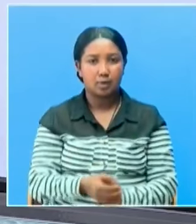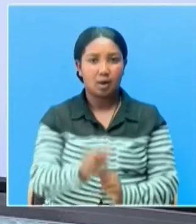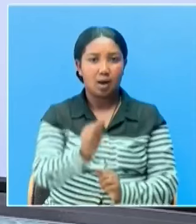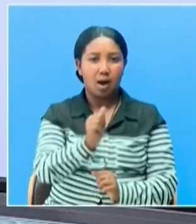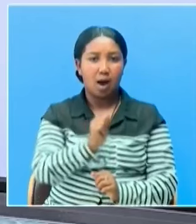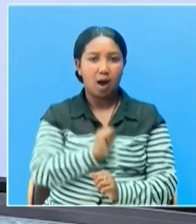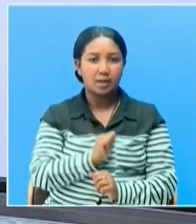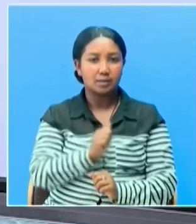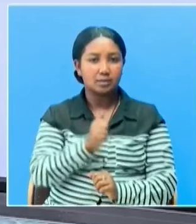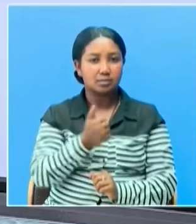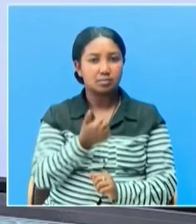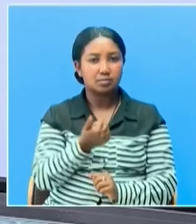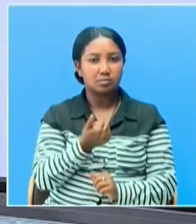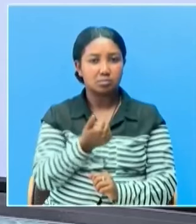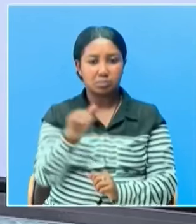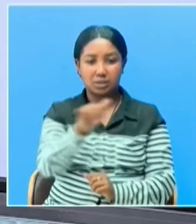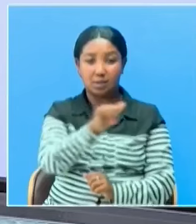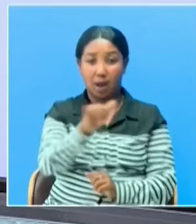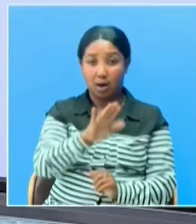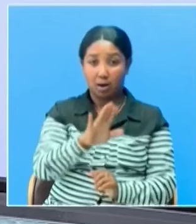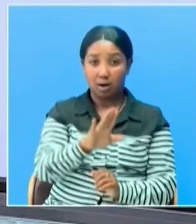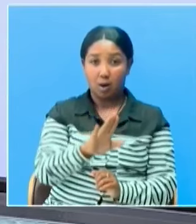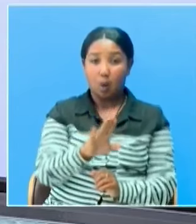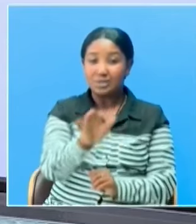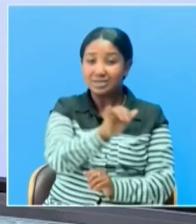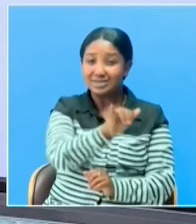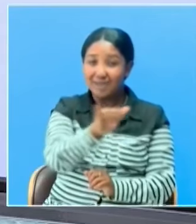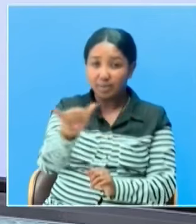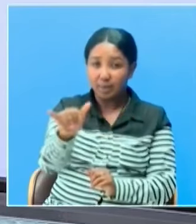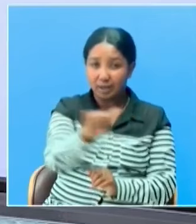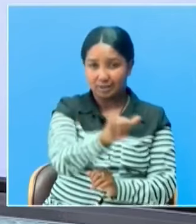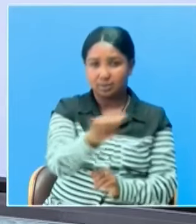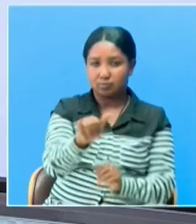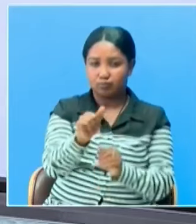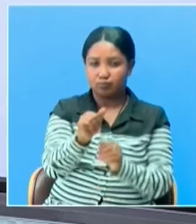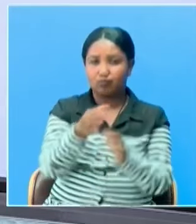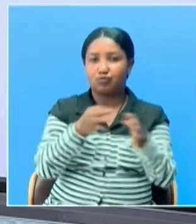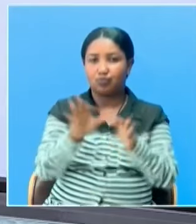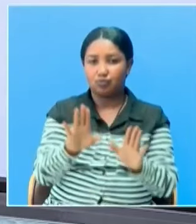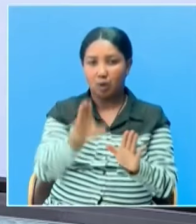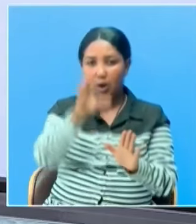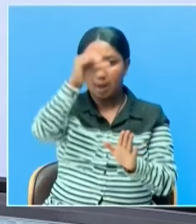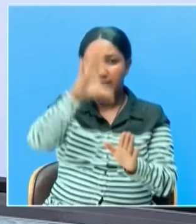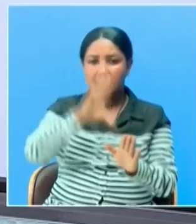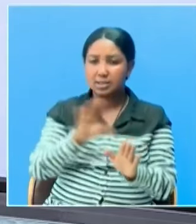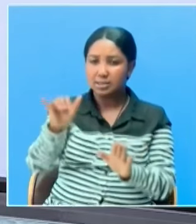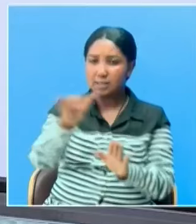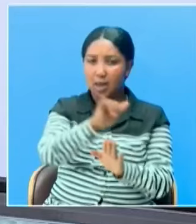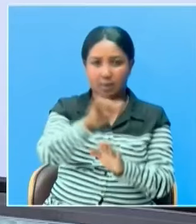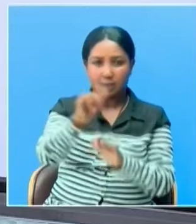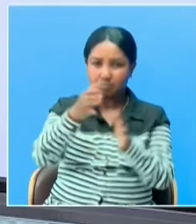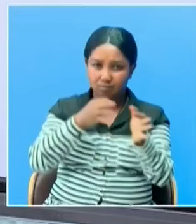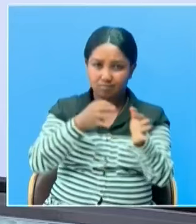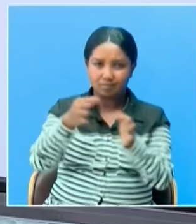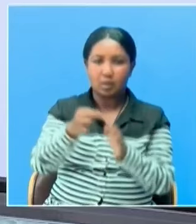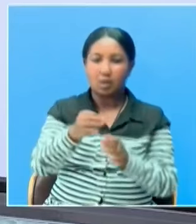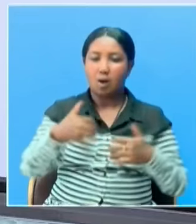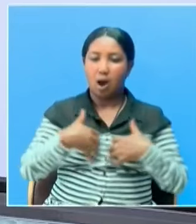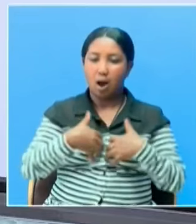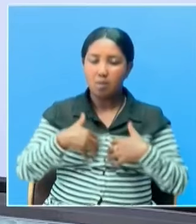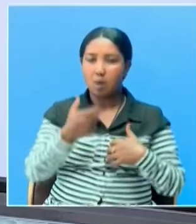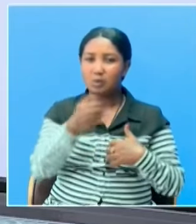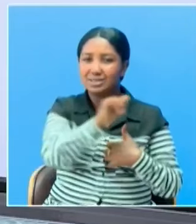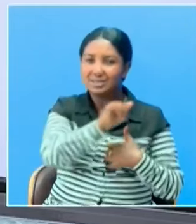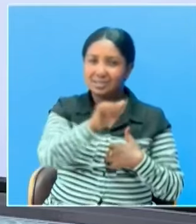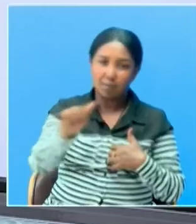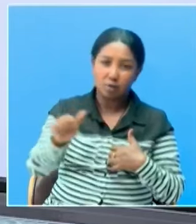said when they are similar, or the sameness of person, the sameness of animal, or the